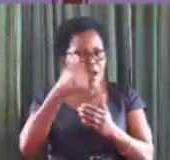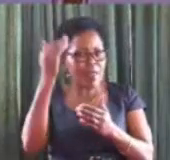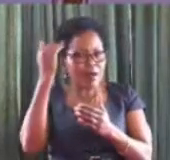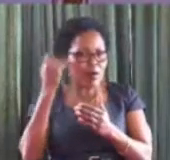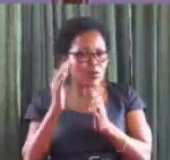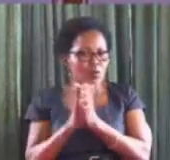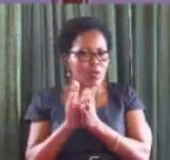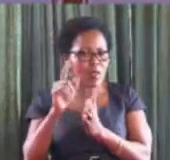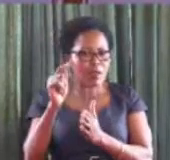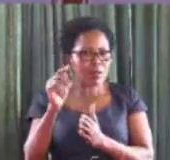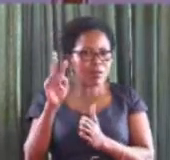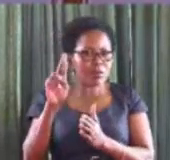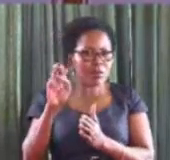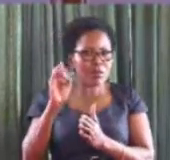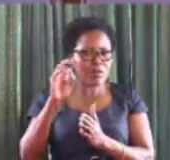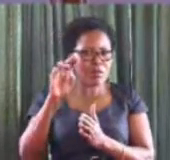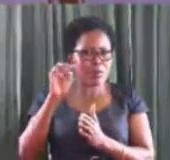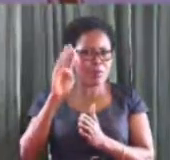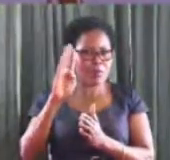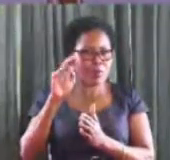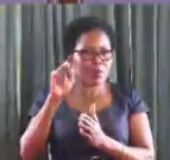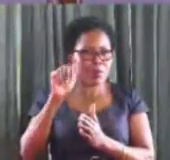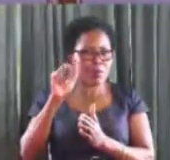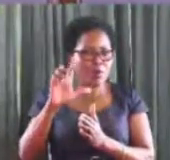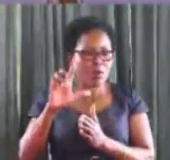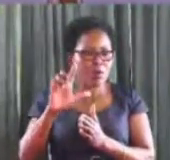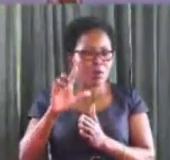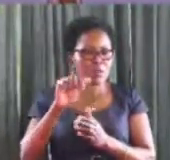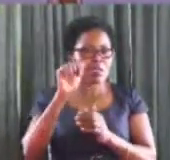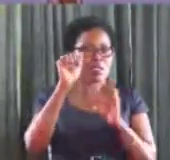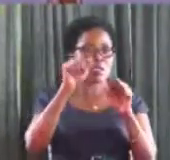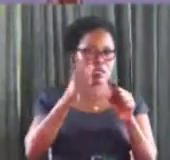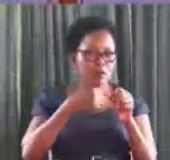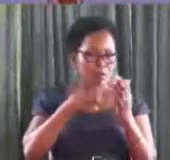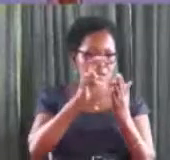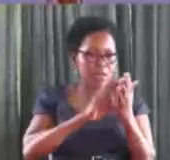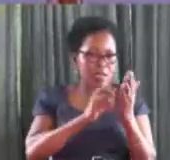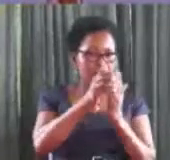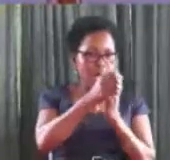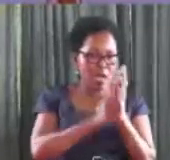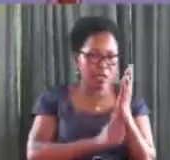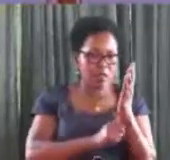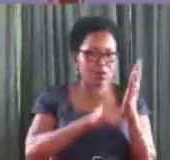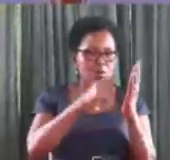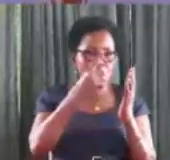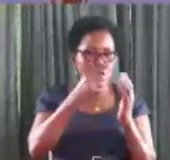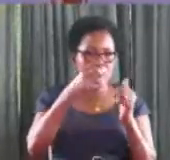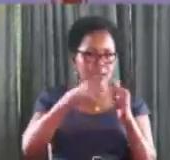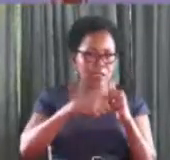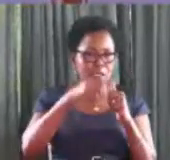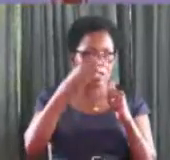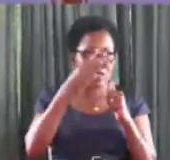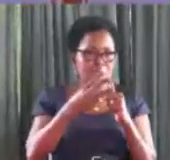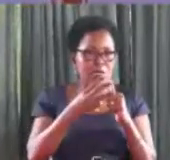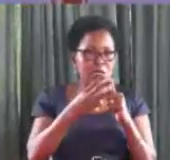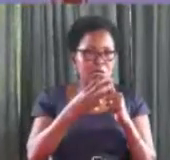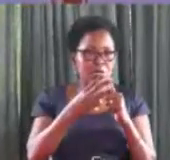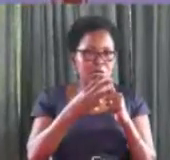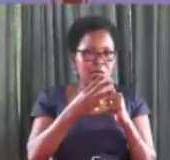That's what my reading of Article 163 says. Which tribunals, my lord? And the tribunal.